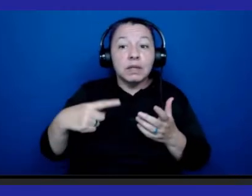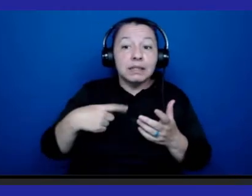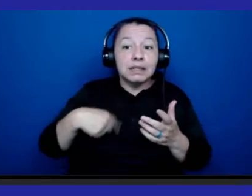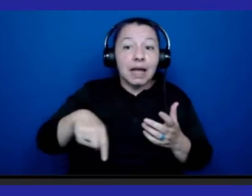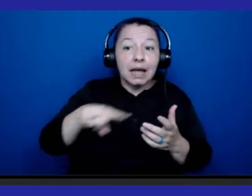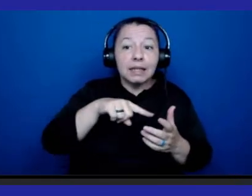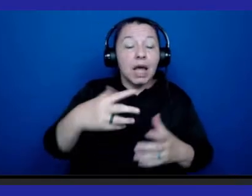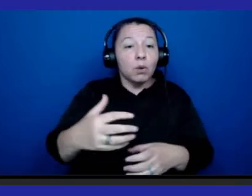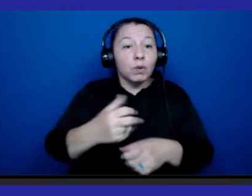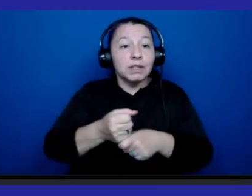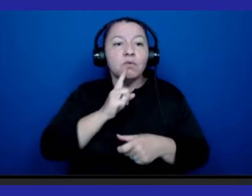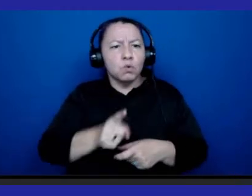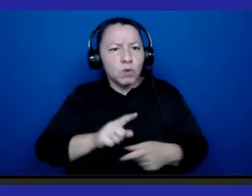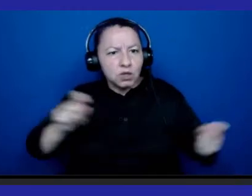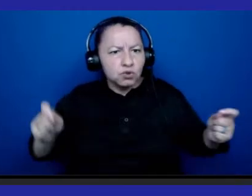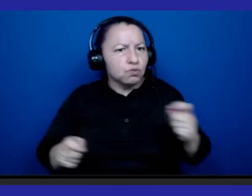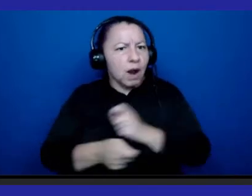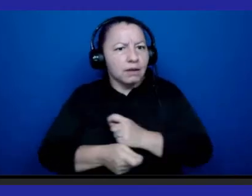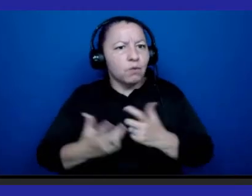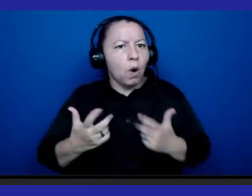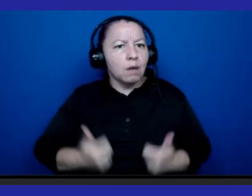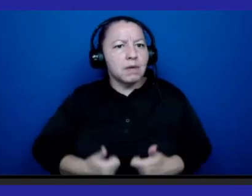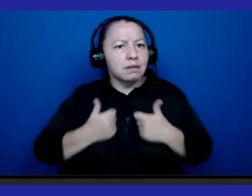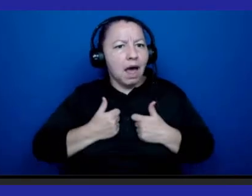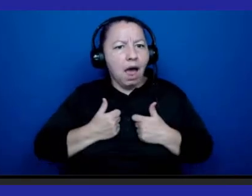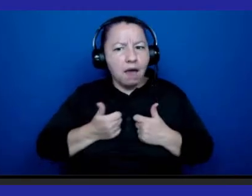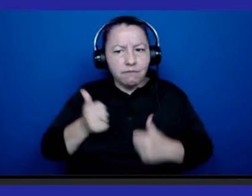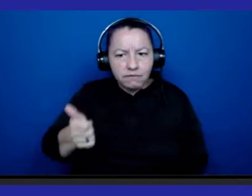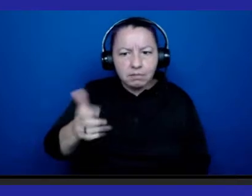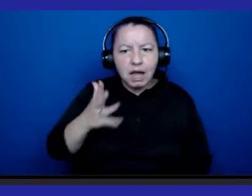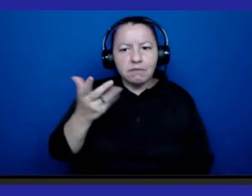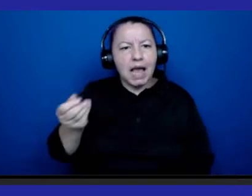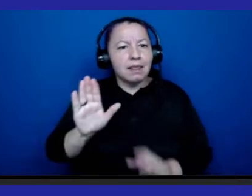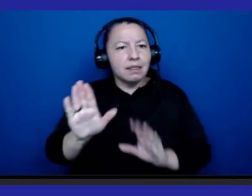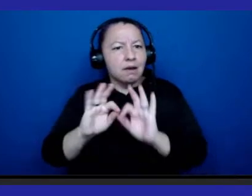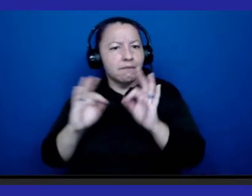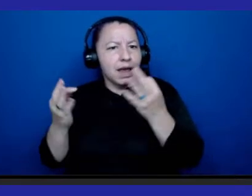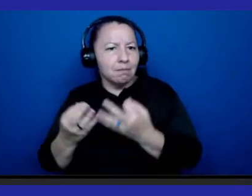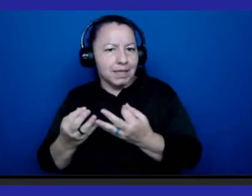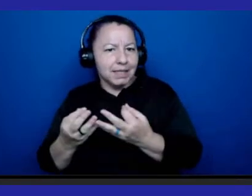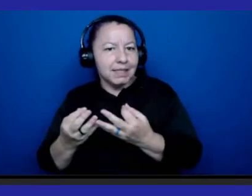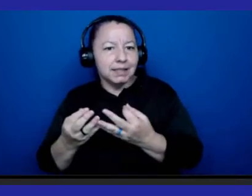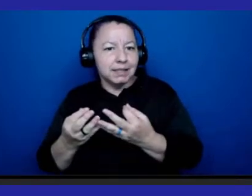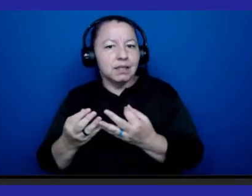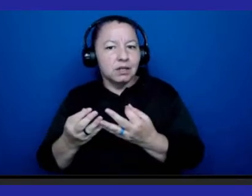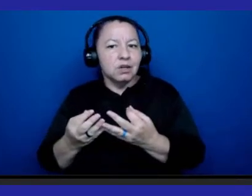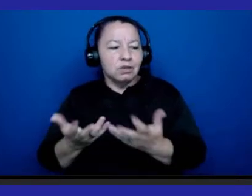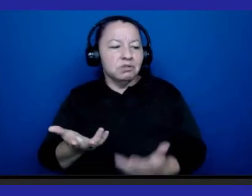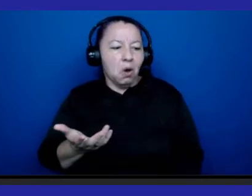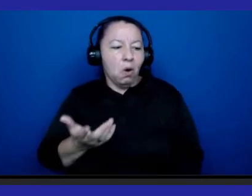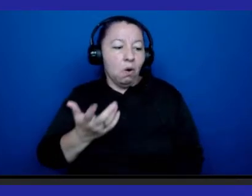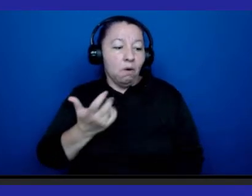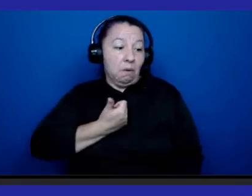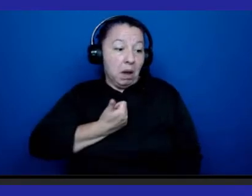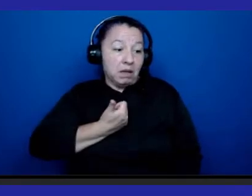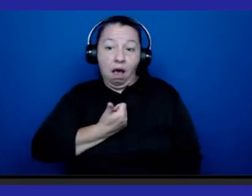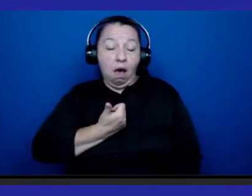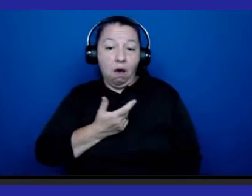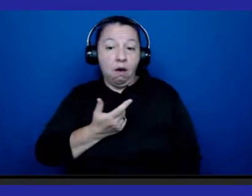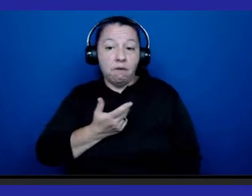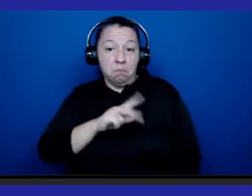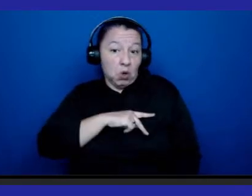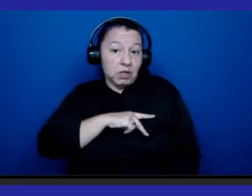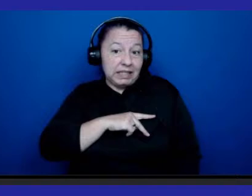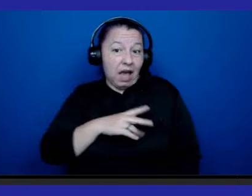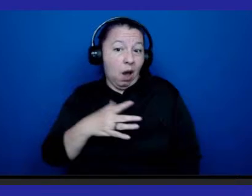really transform the life of them and their family. So I think I particularly personally would like to know more